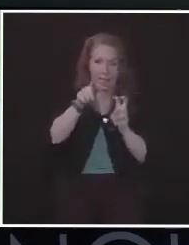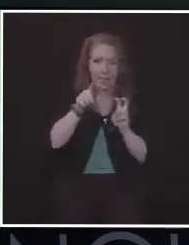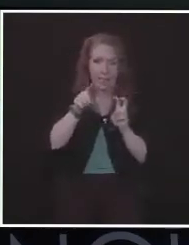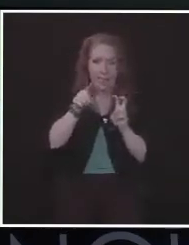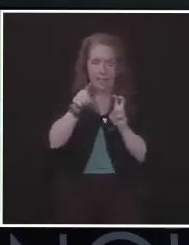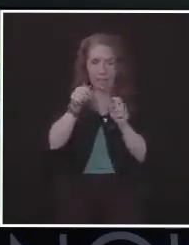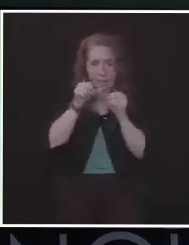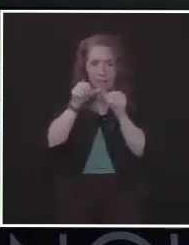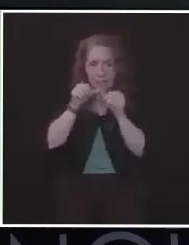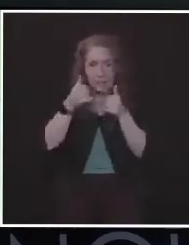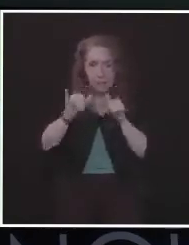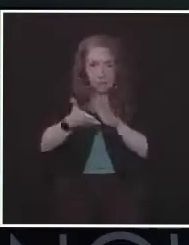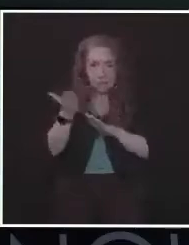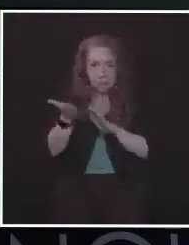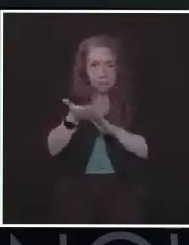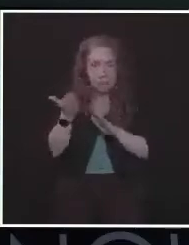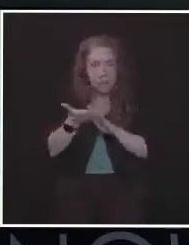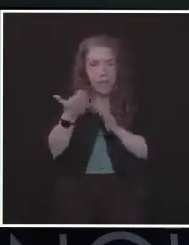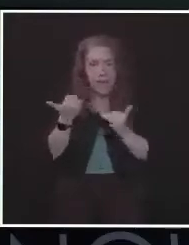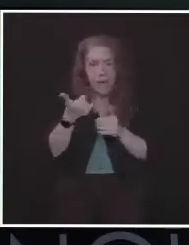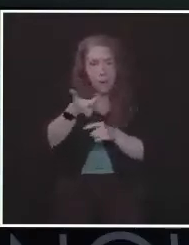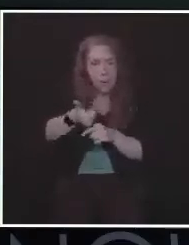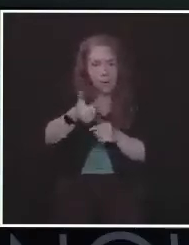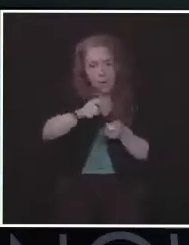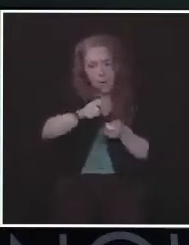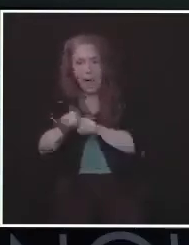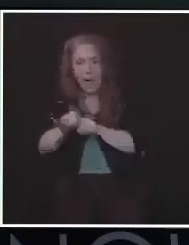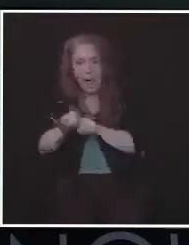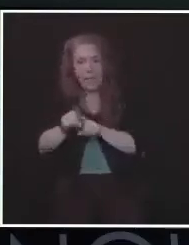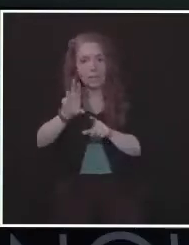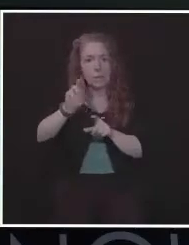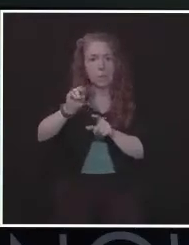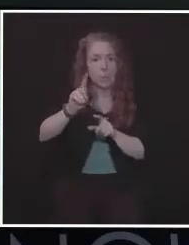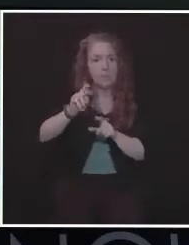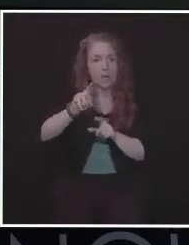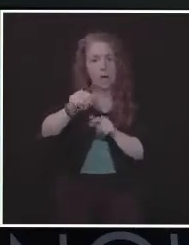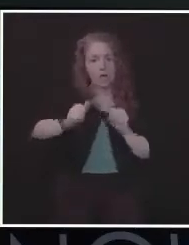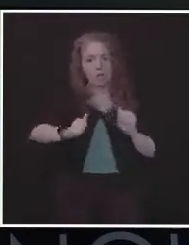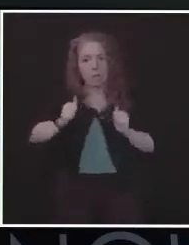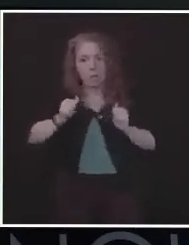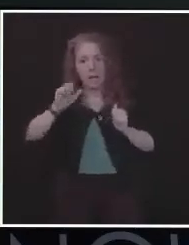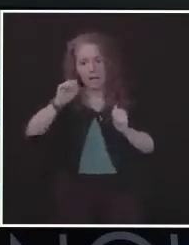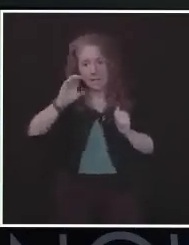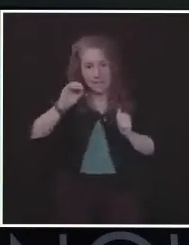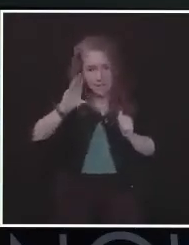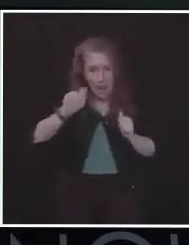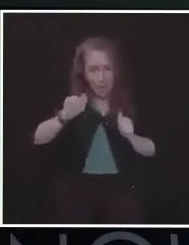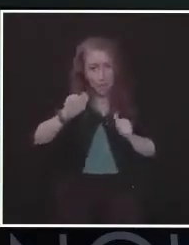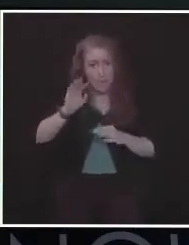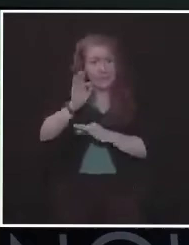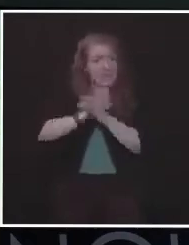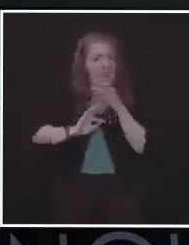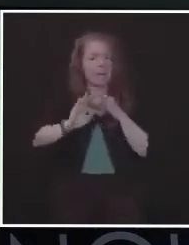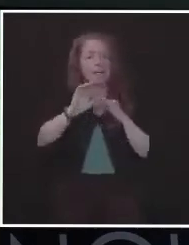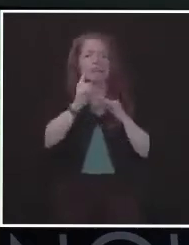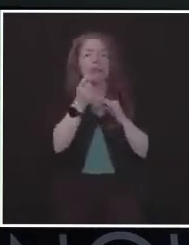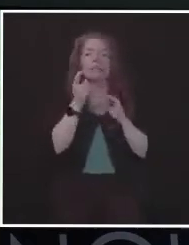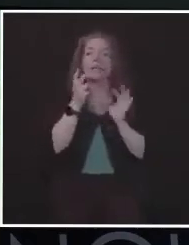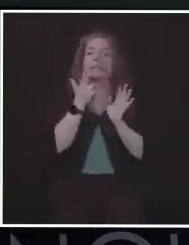scout, instead of just being a technology demonstration. And I could go on